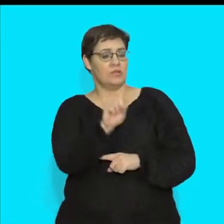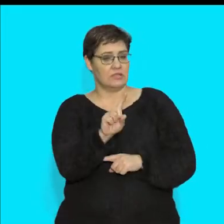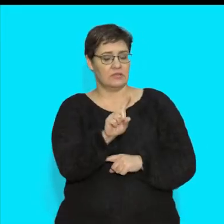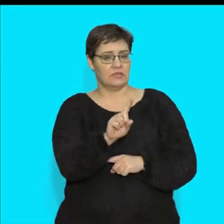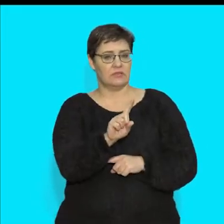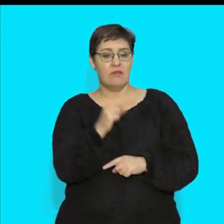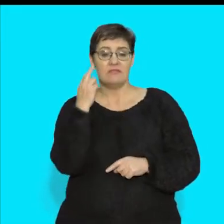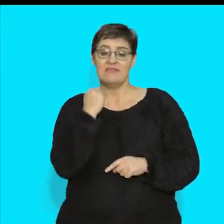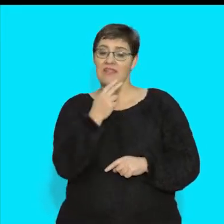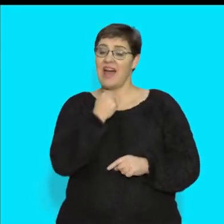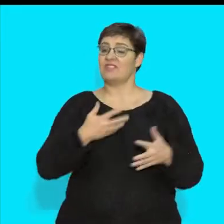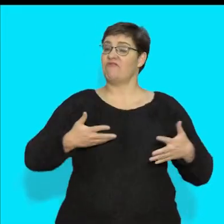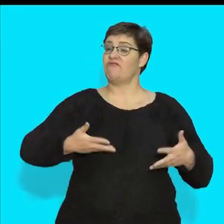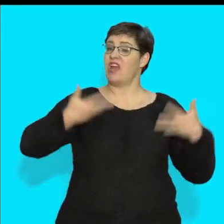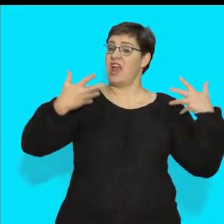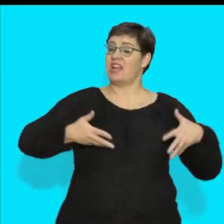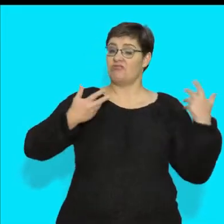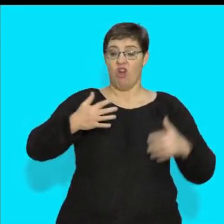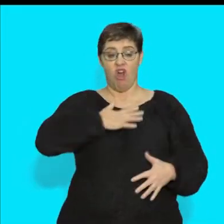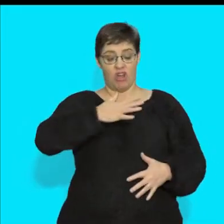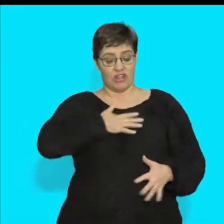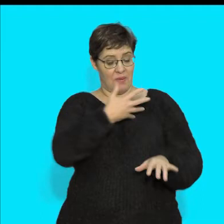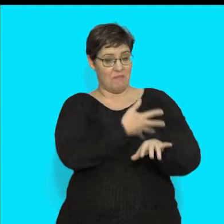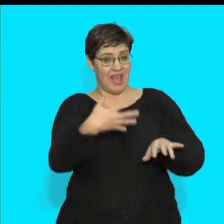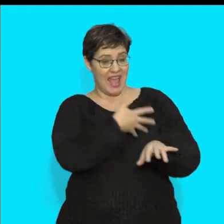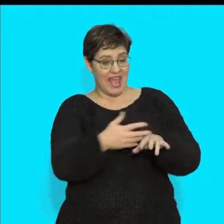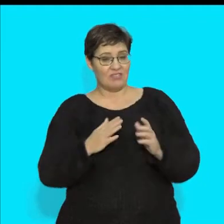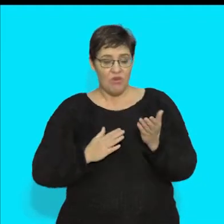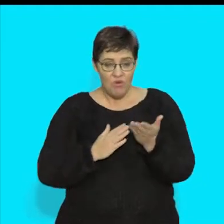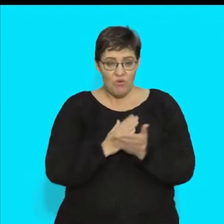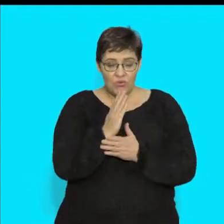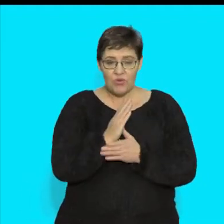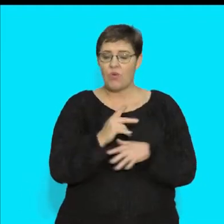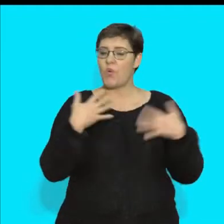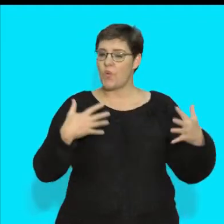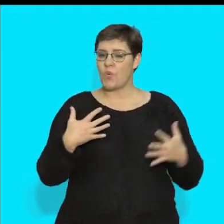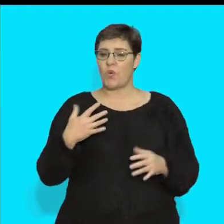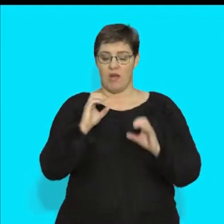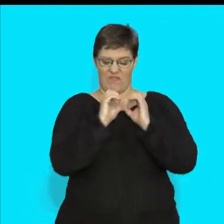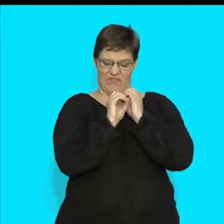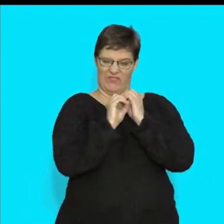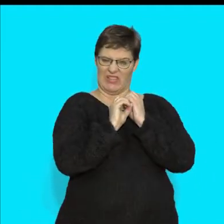fresh, oxygenated blood is going to come through these lovely, big, all